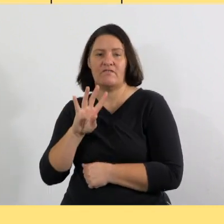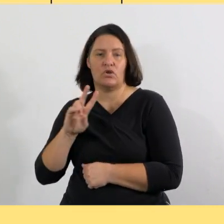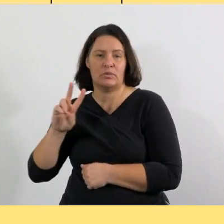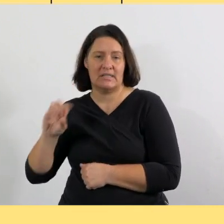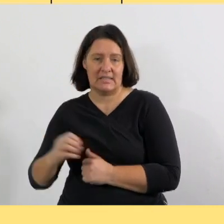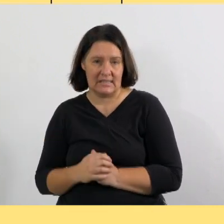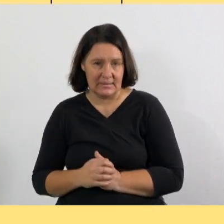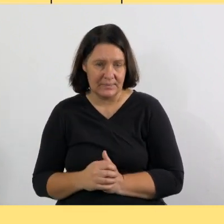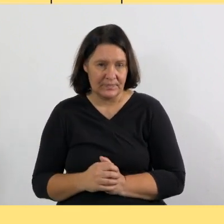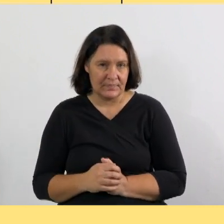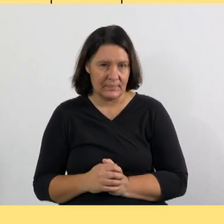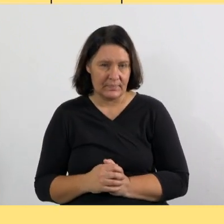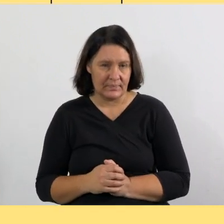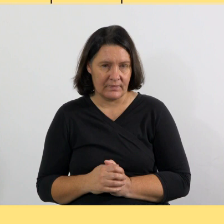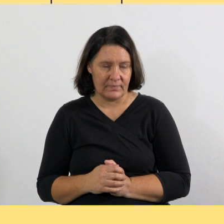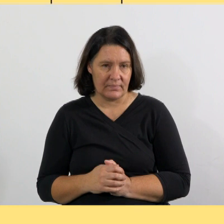of